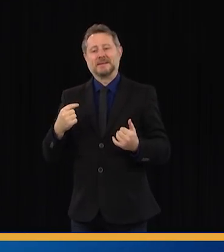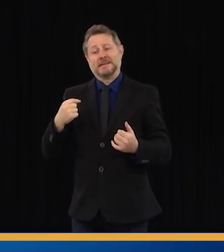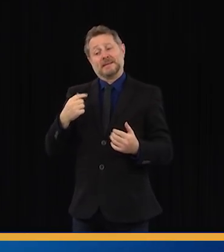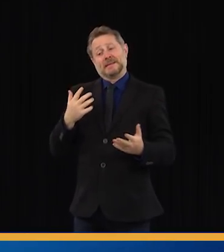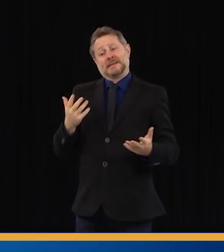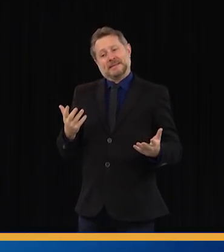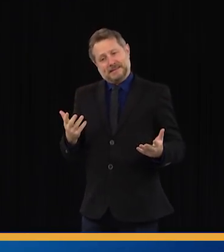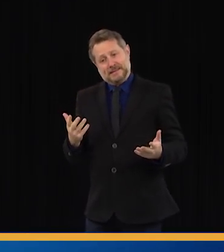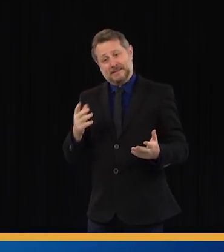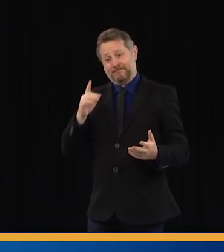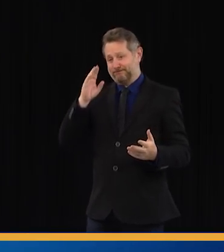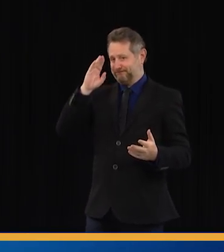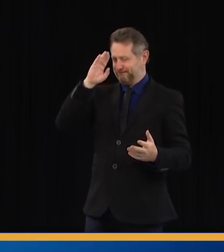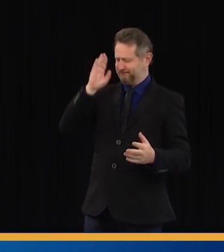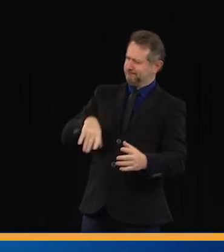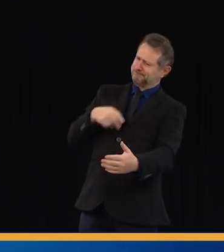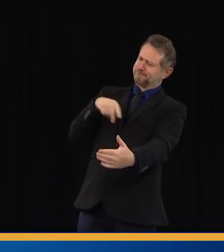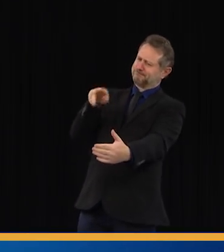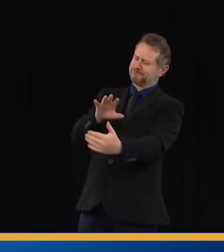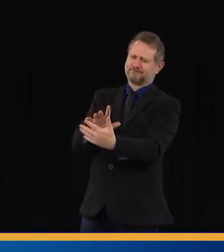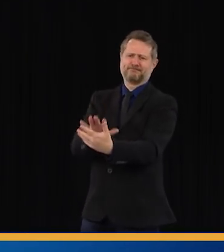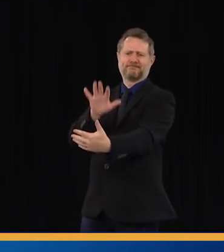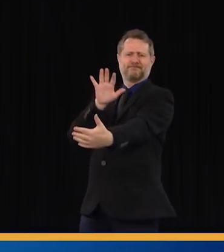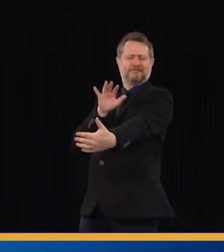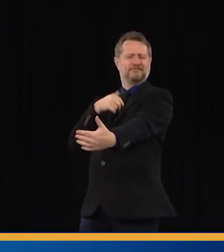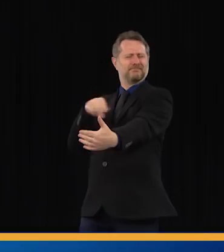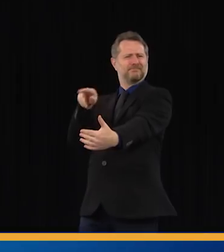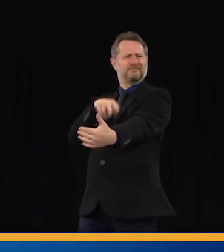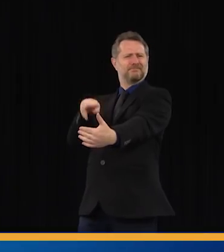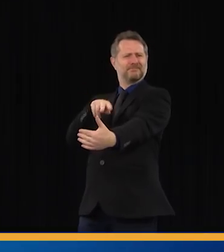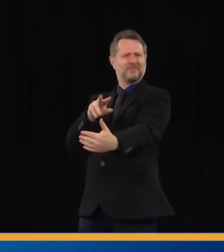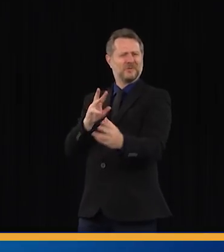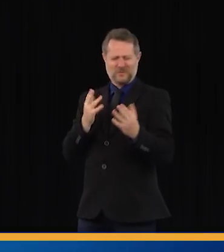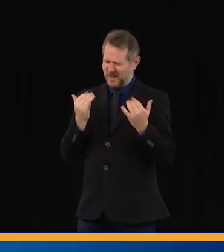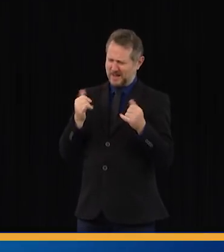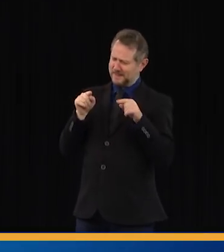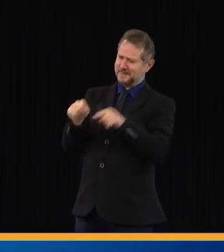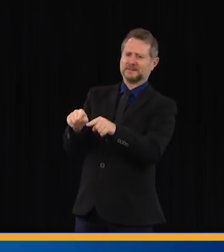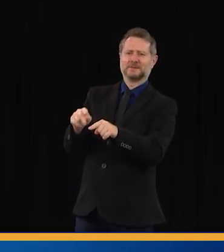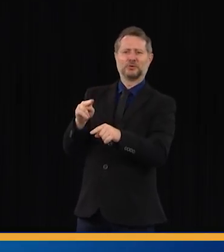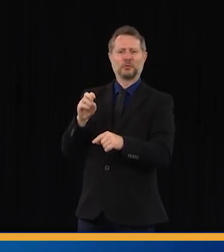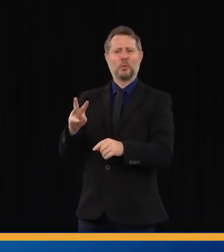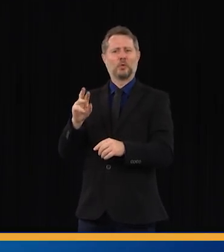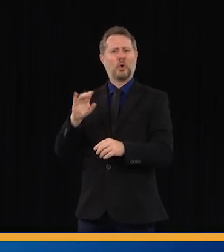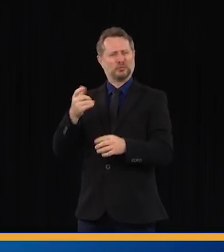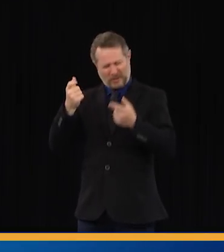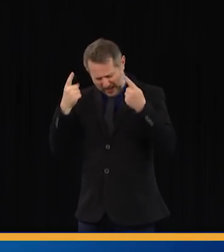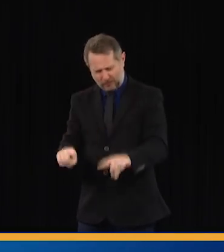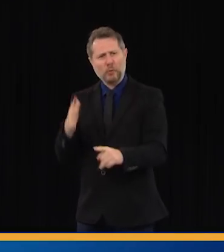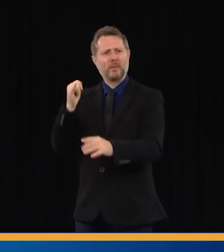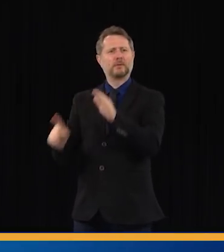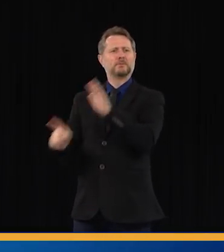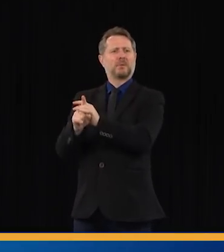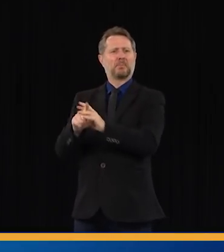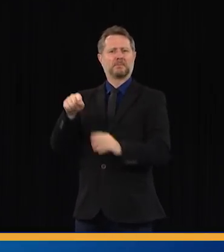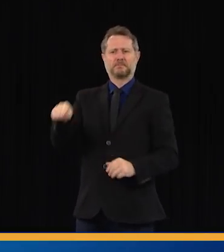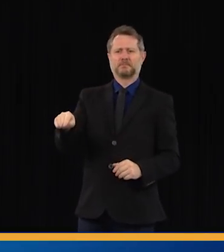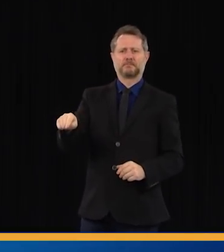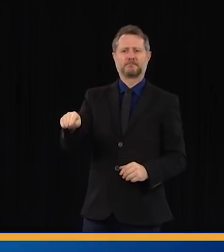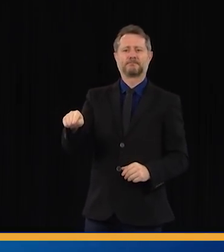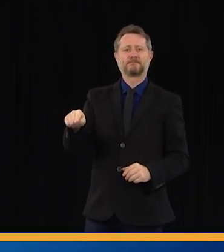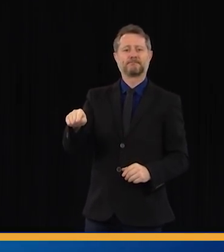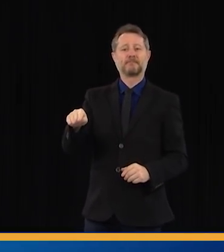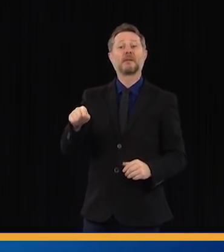so concerned about early on. We didn't know what we were looking at. Why New Rochelle? Because in